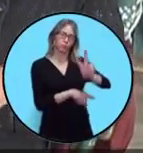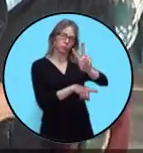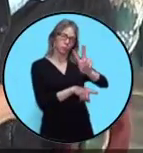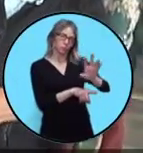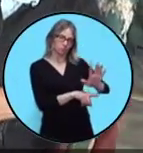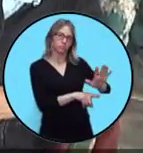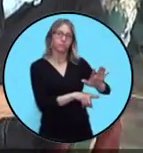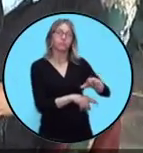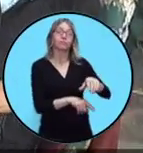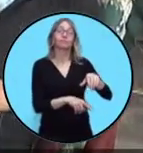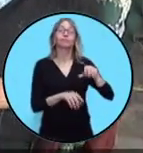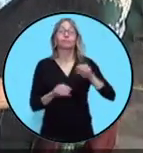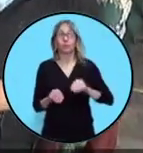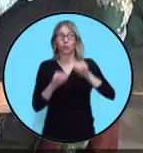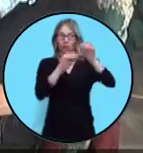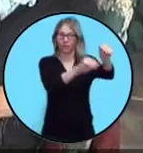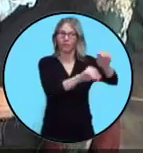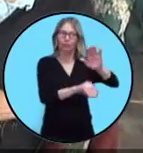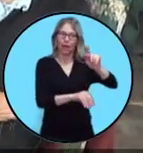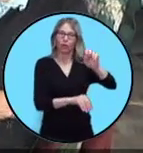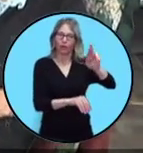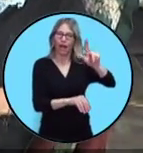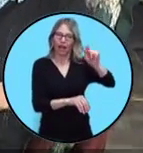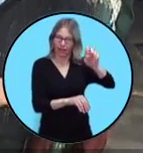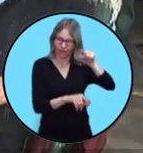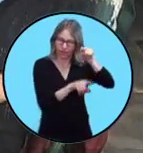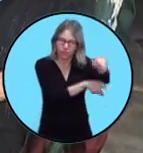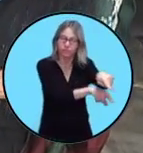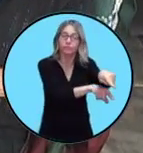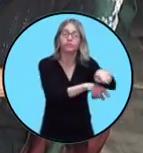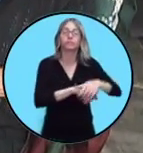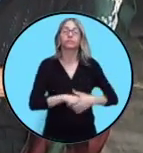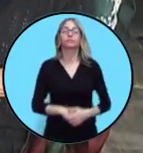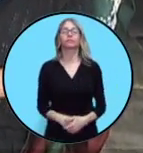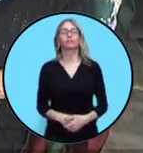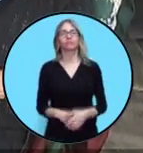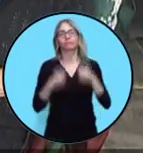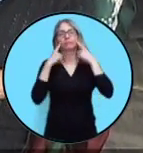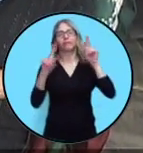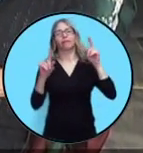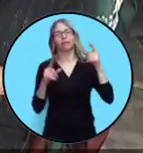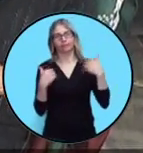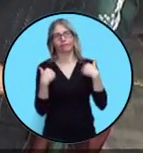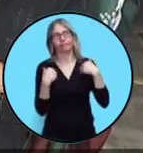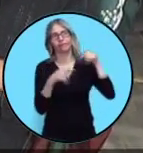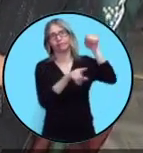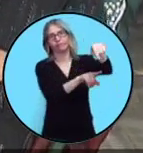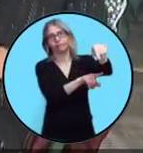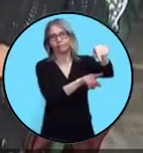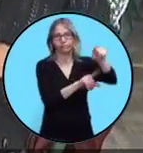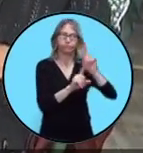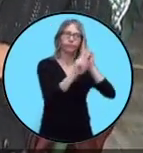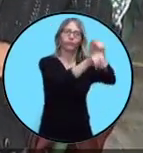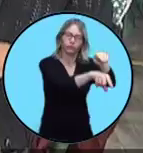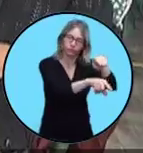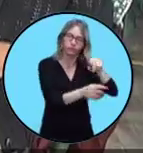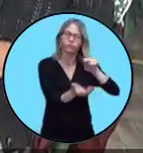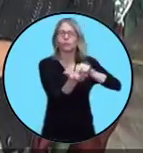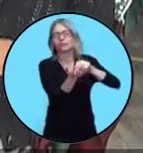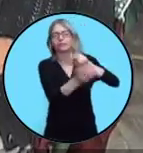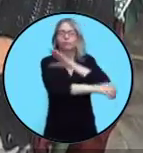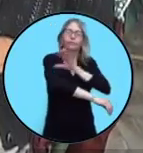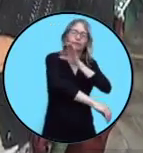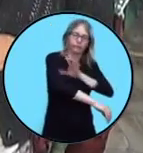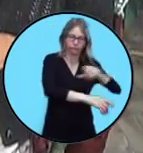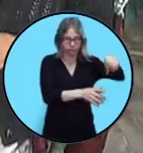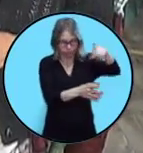old, when they were, you know, when they moved to Baker Lake, they finally went to a